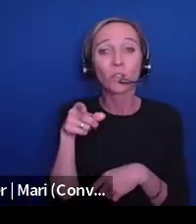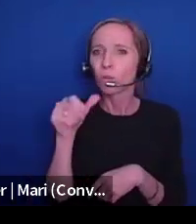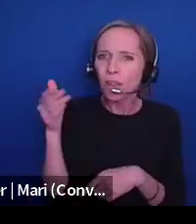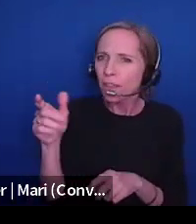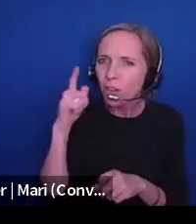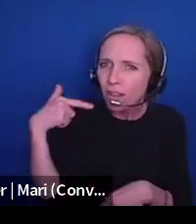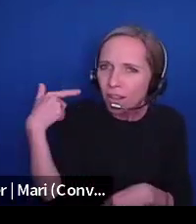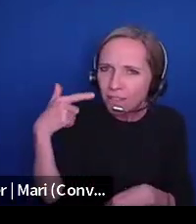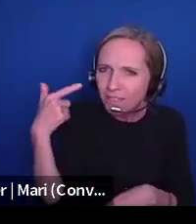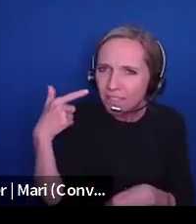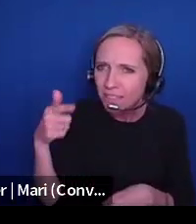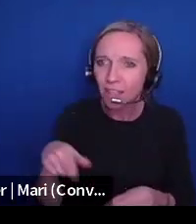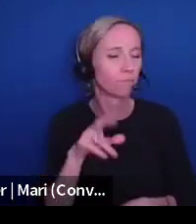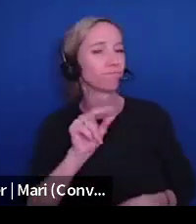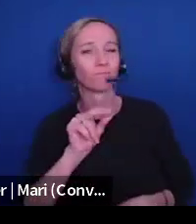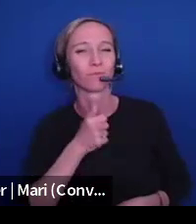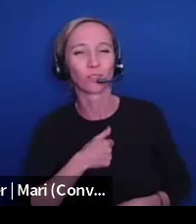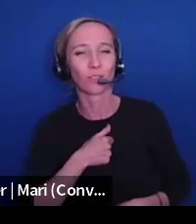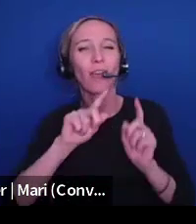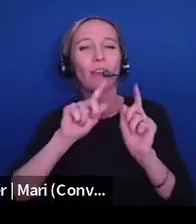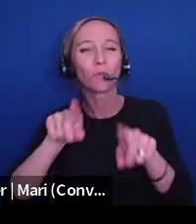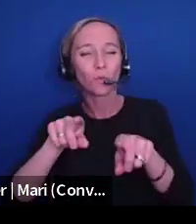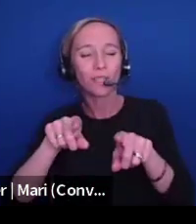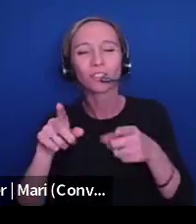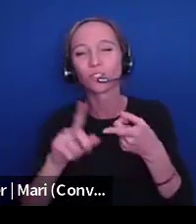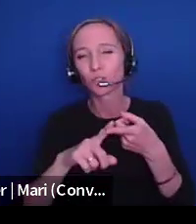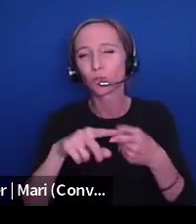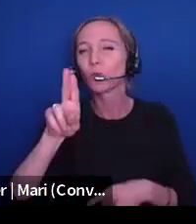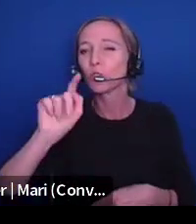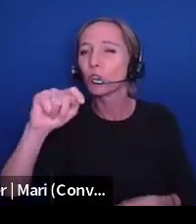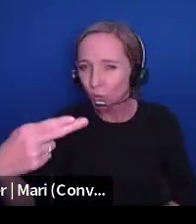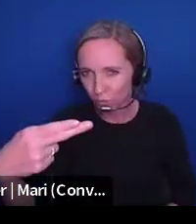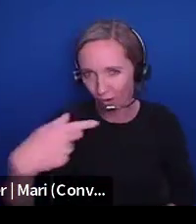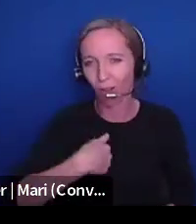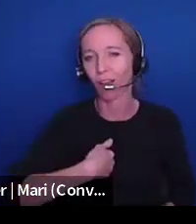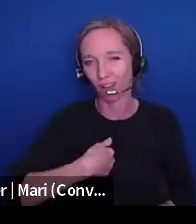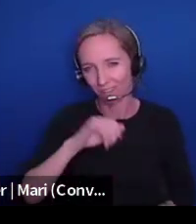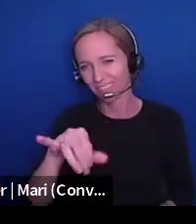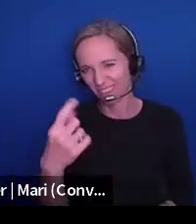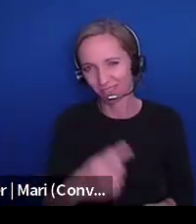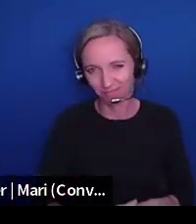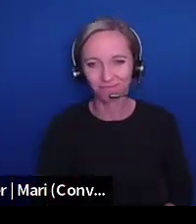No, sorry. Yeah, I met them at the Yukon. Sorry, the Utah KubeCon.